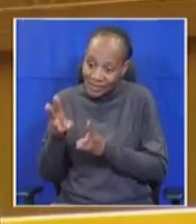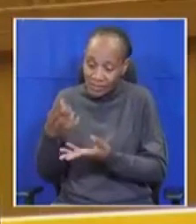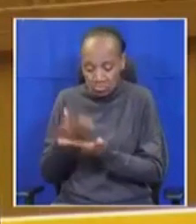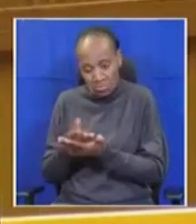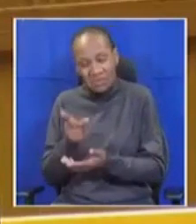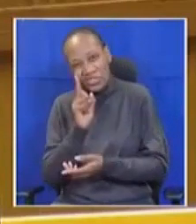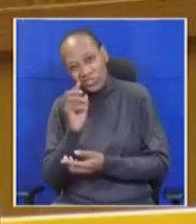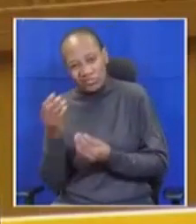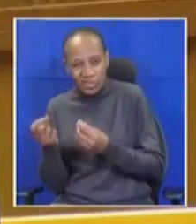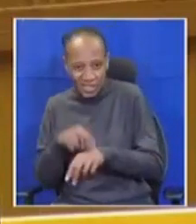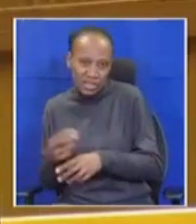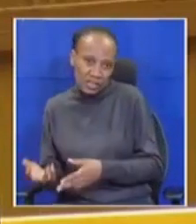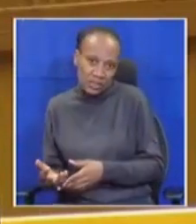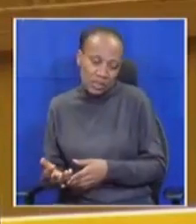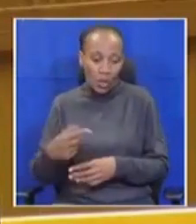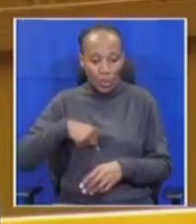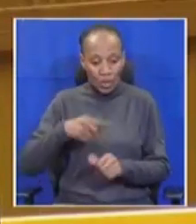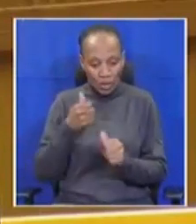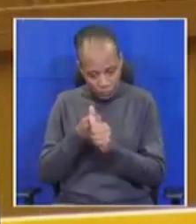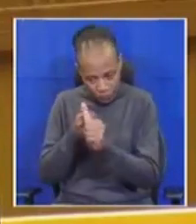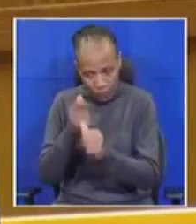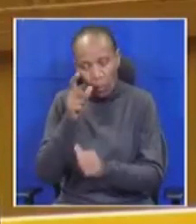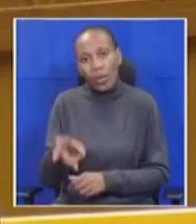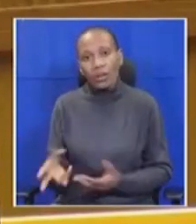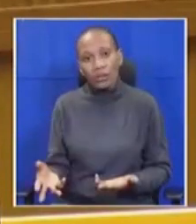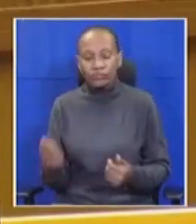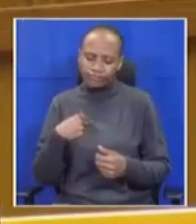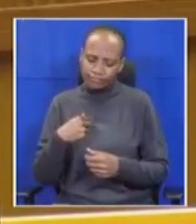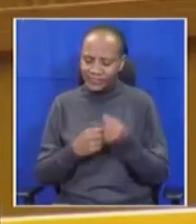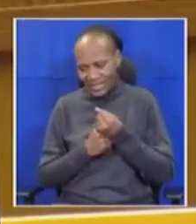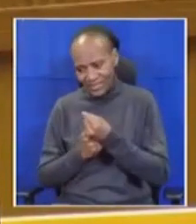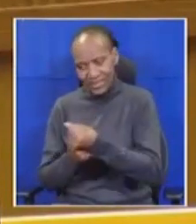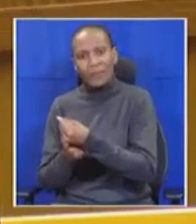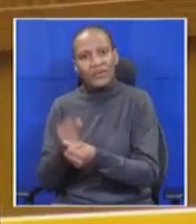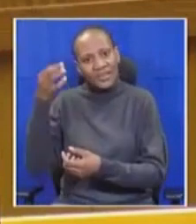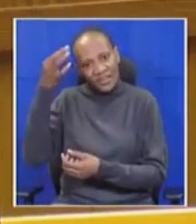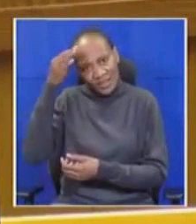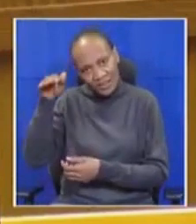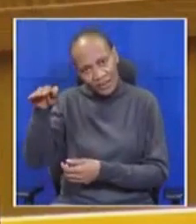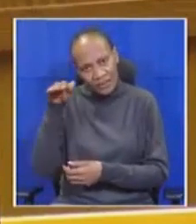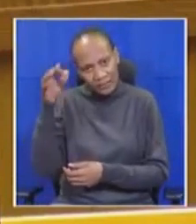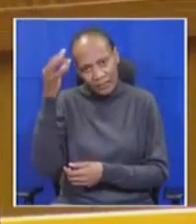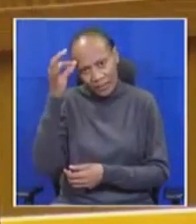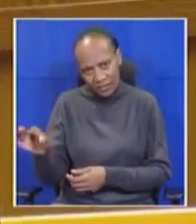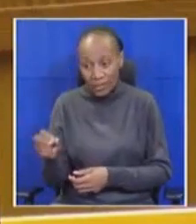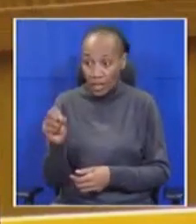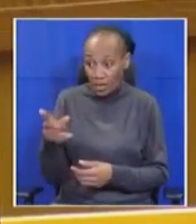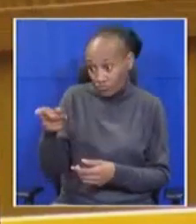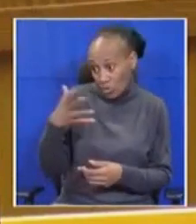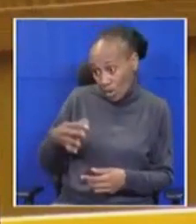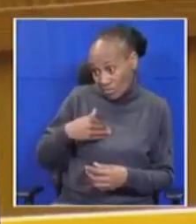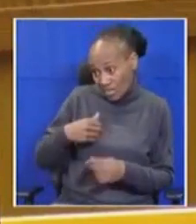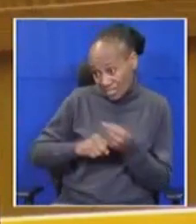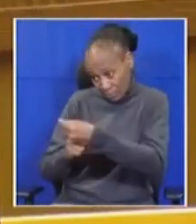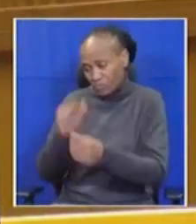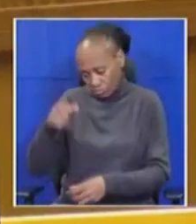and to be pursued. So, yes, I support a state-owned bank, if that's what you wanted to